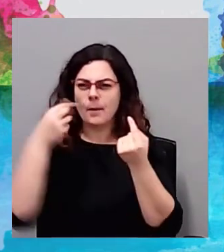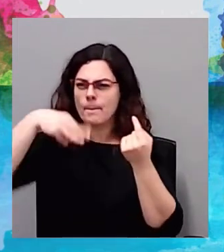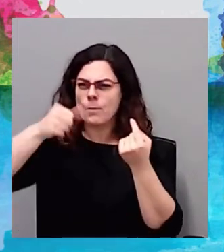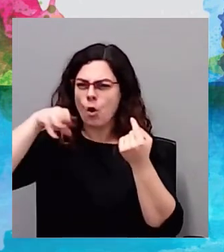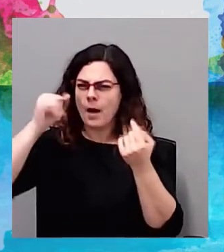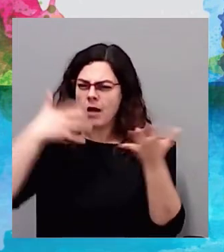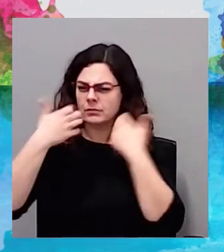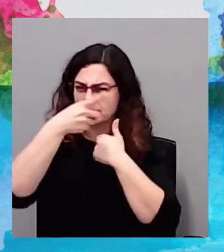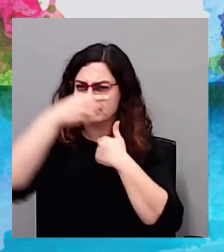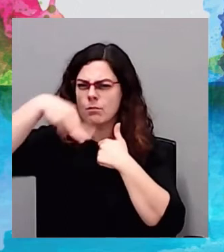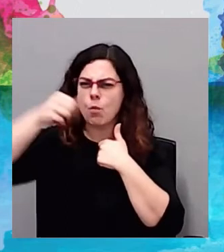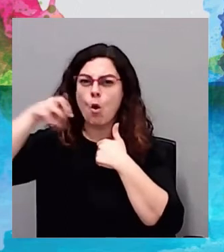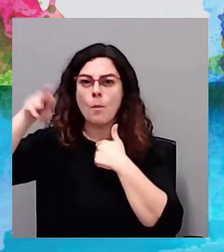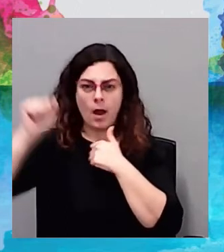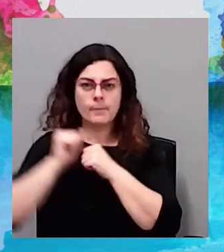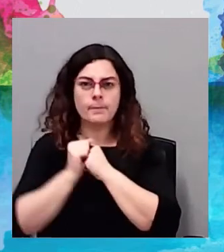I think this is from the